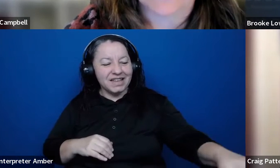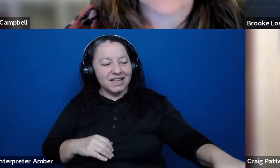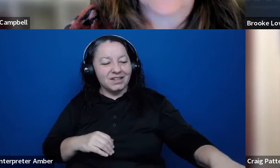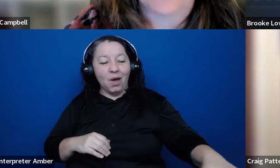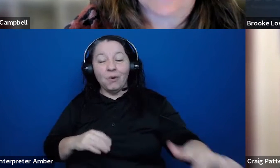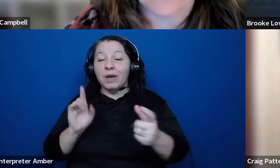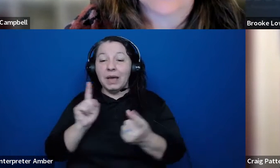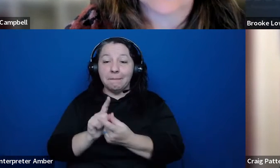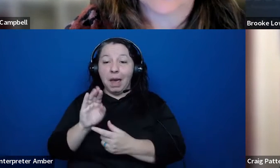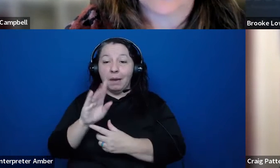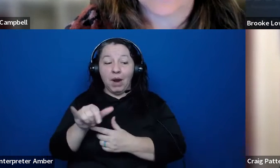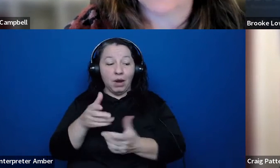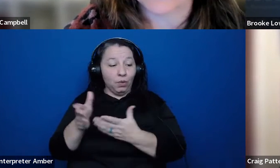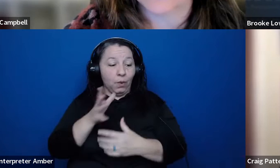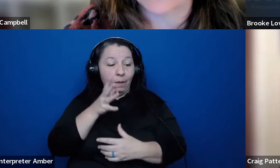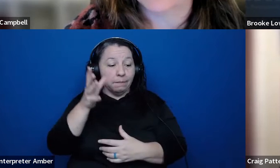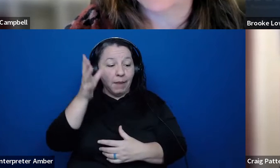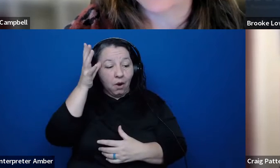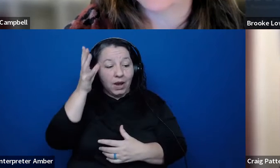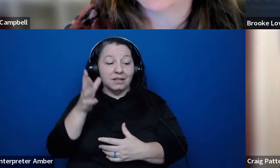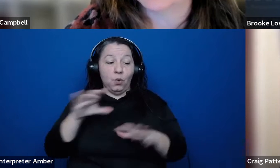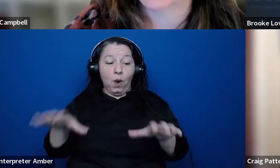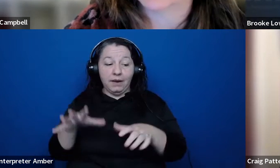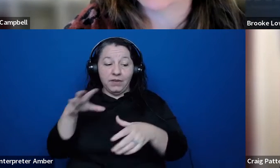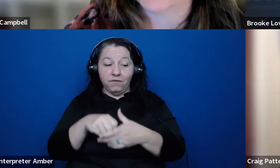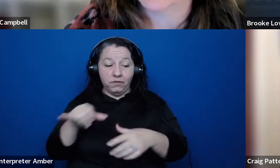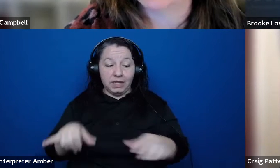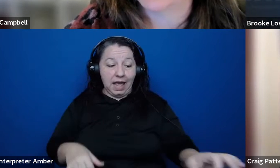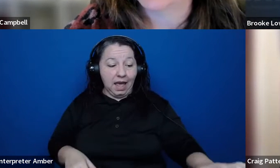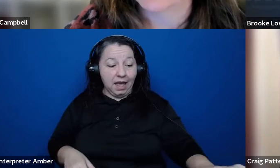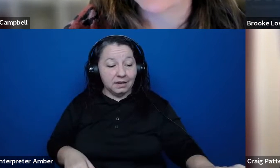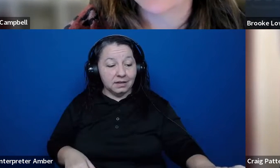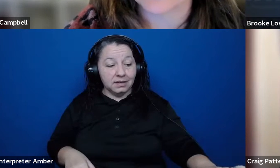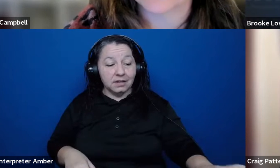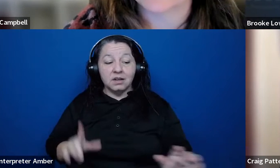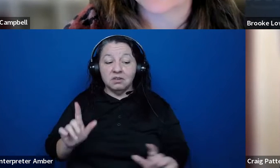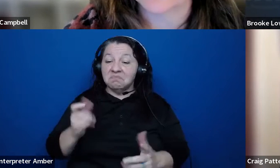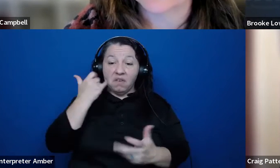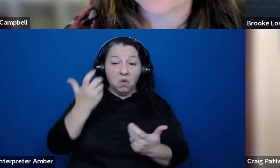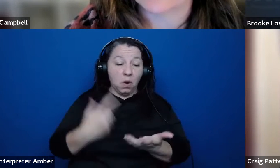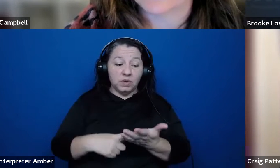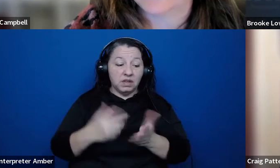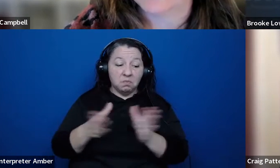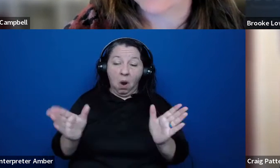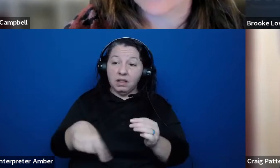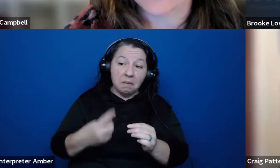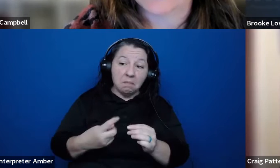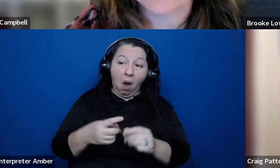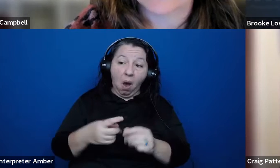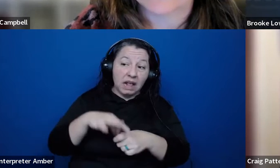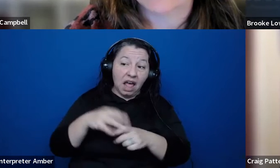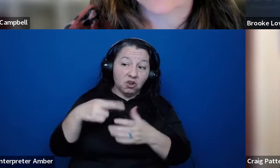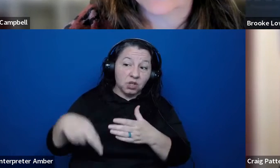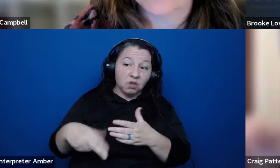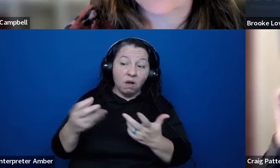who are active in that. And so Craig, I'm going to turn it over for you if you want to just talk broadly about election results, and then I will kind of get